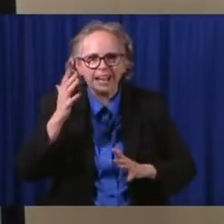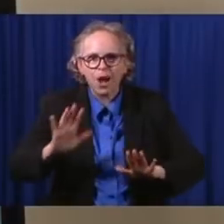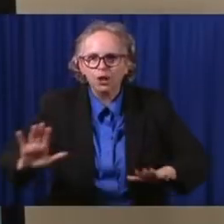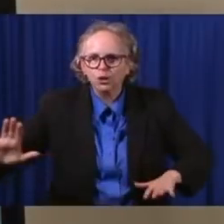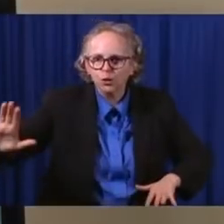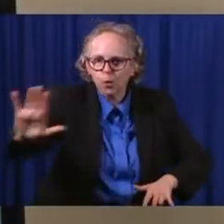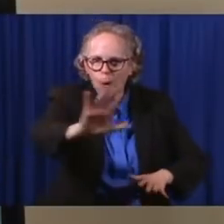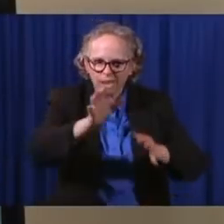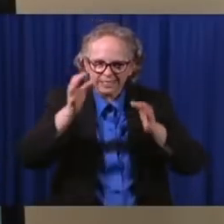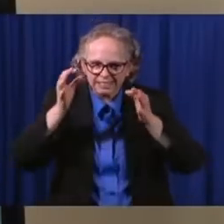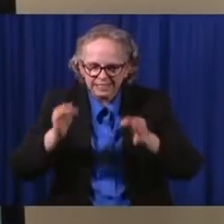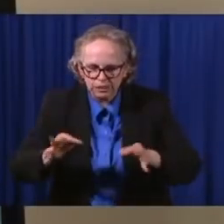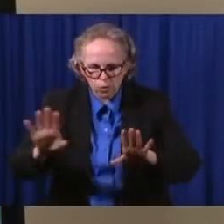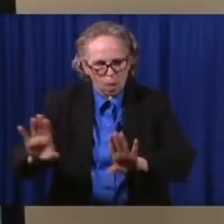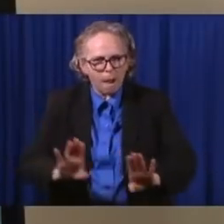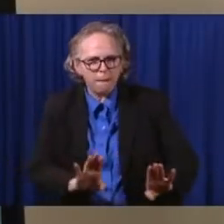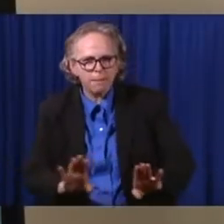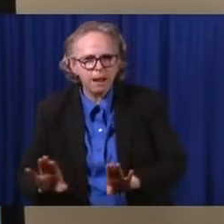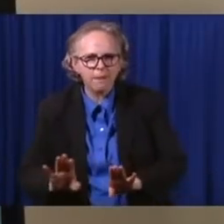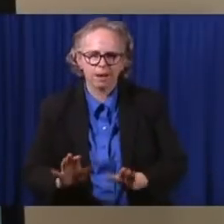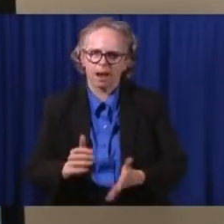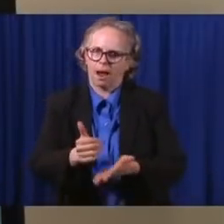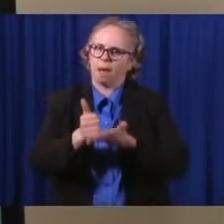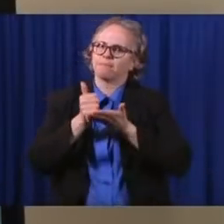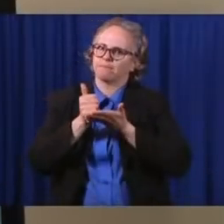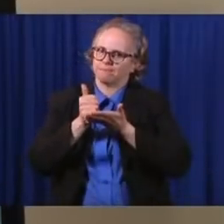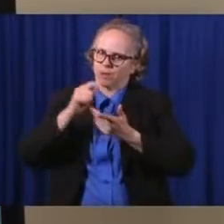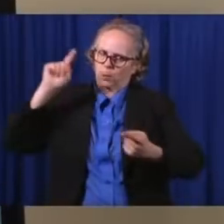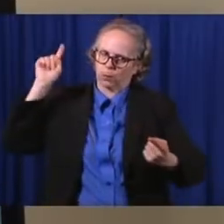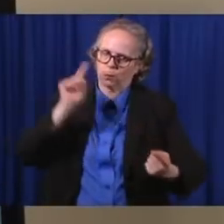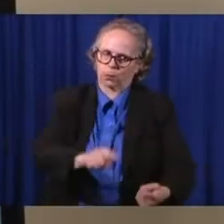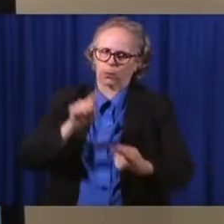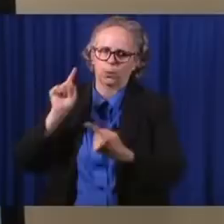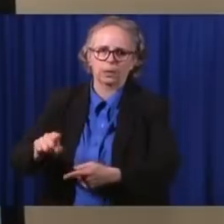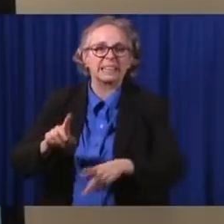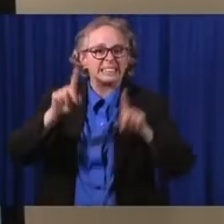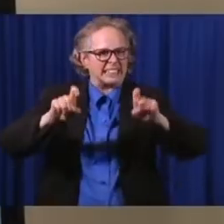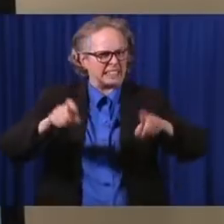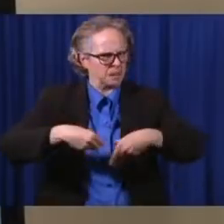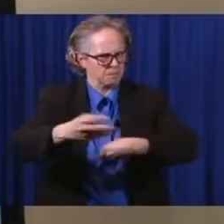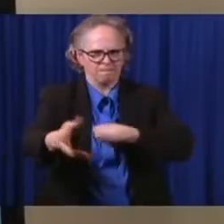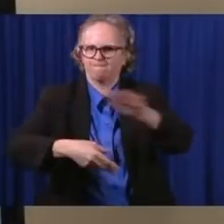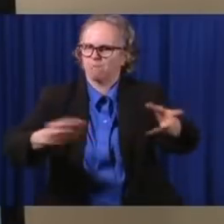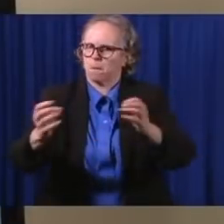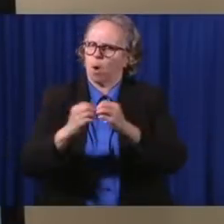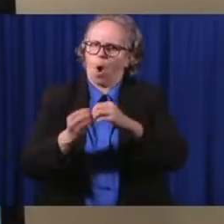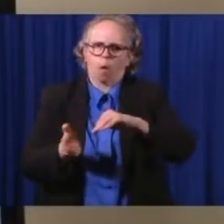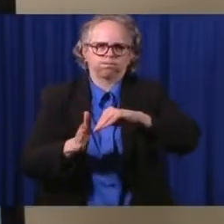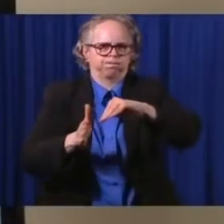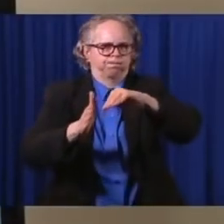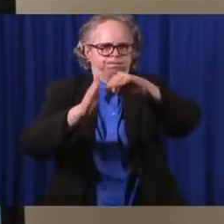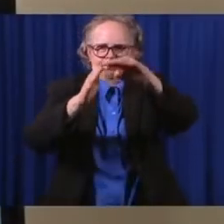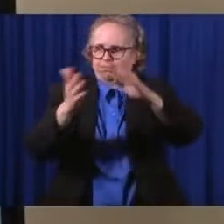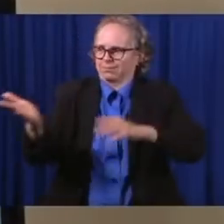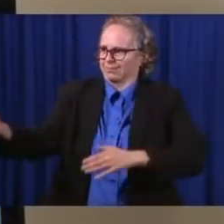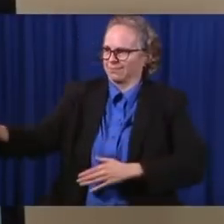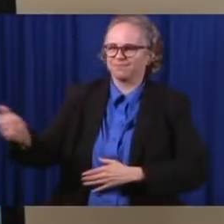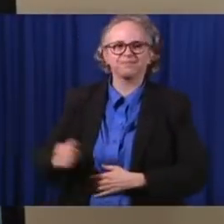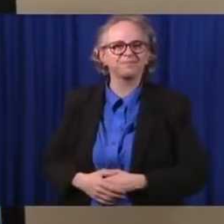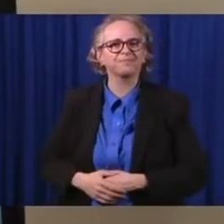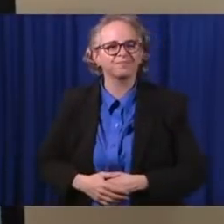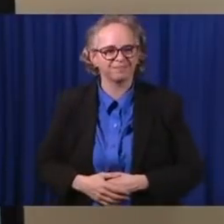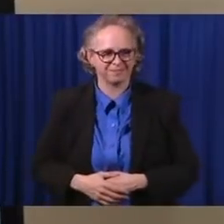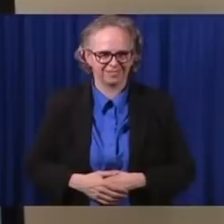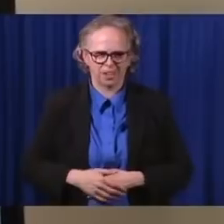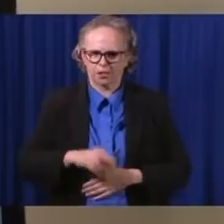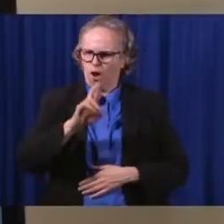Testing increasing both in the private and public sector, and we're getting more and more targeted each day with this. Again, our R0 number that